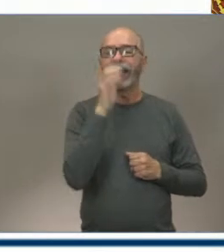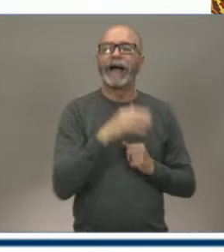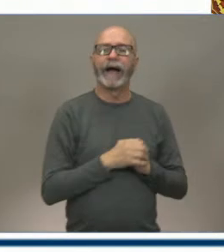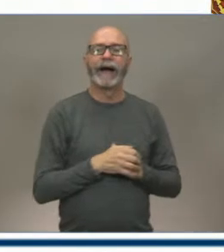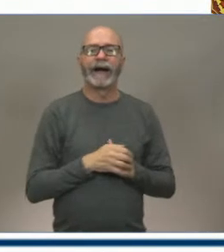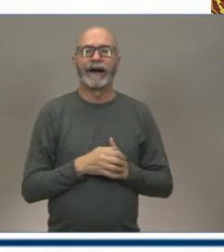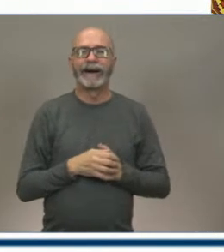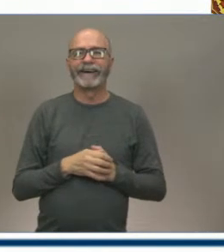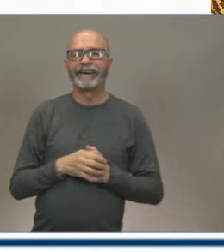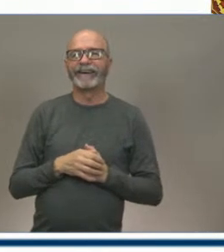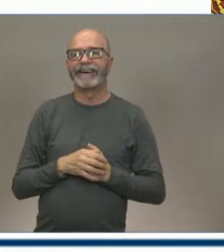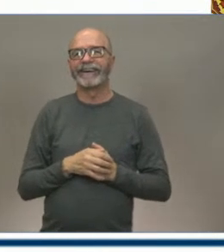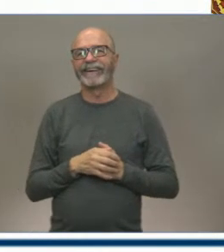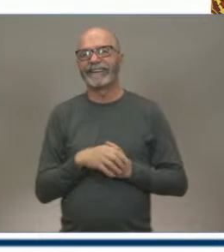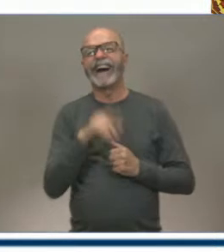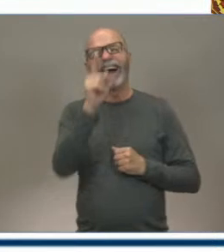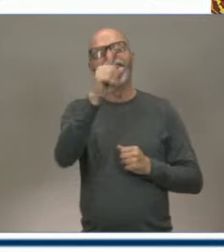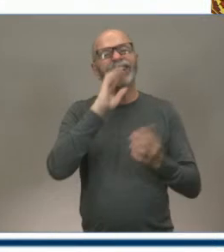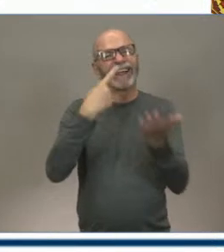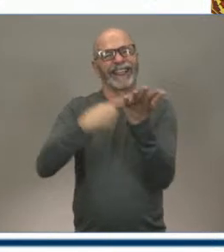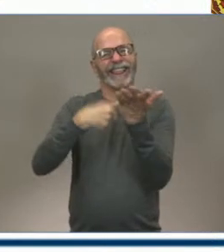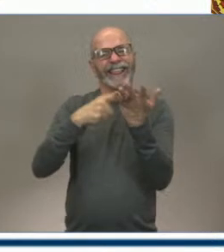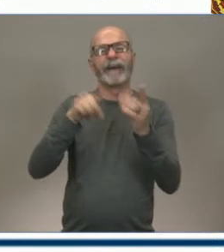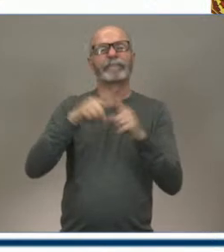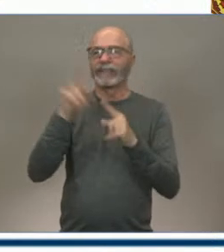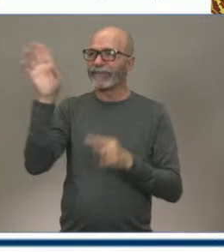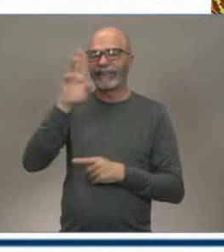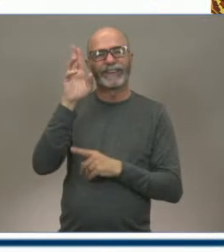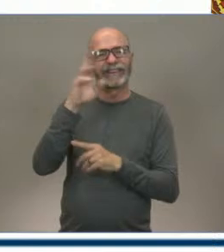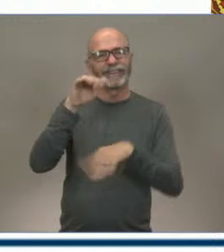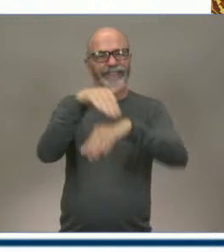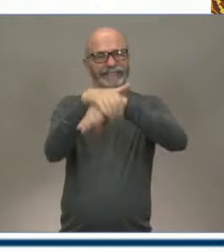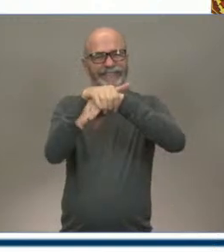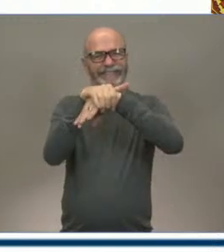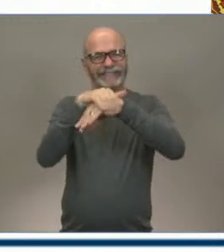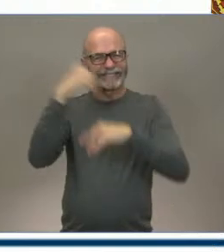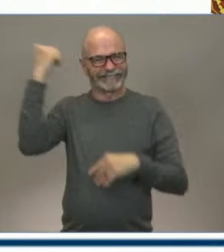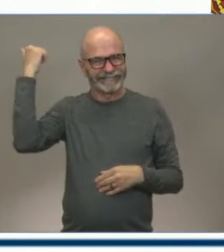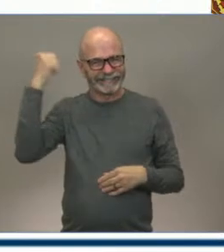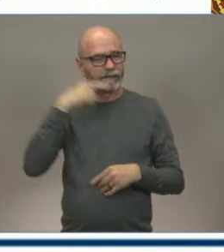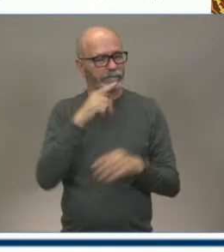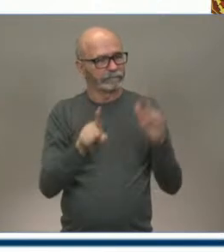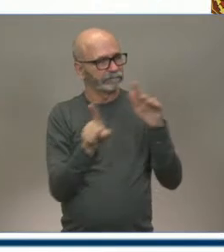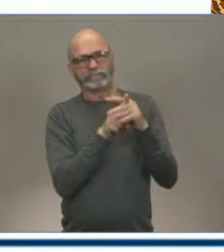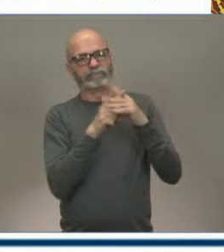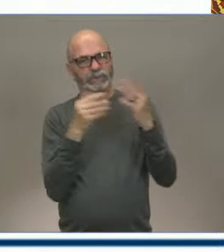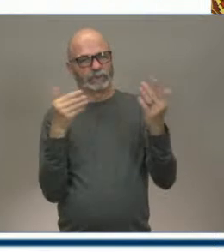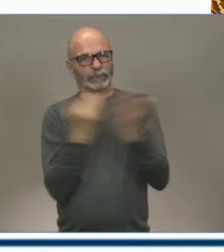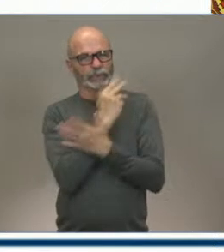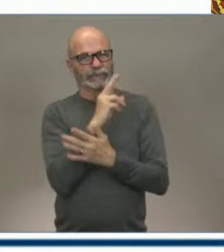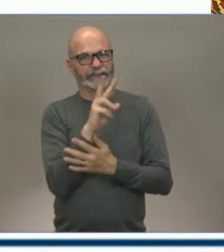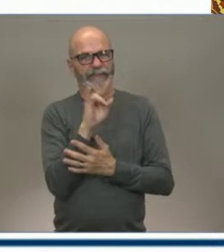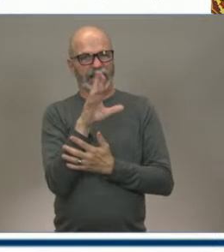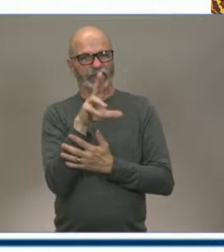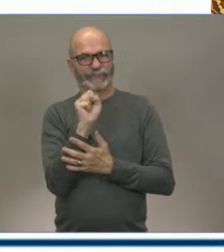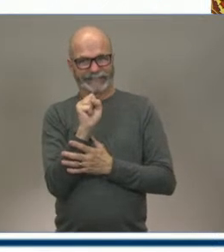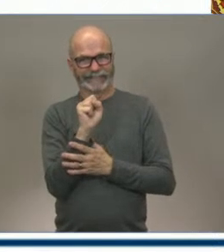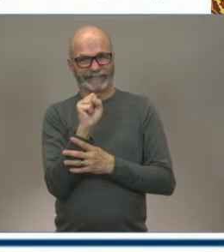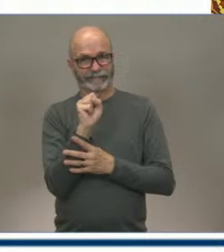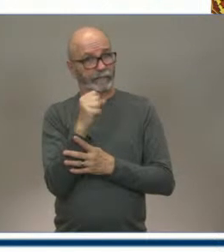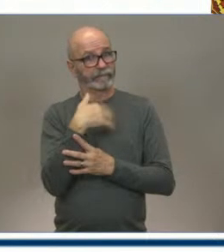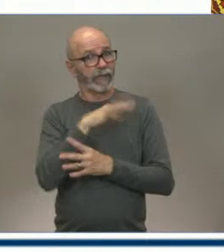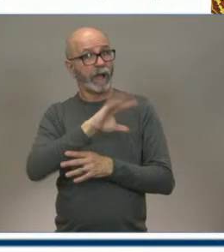UK. I just wanted to ask if the province has a plan set up in case the variant is identified here. Well, there's